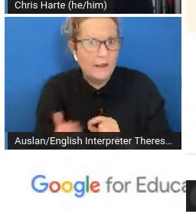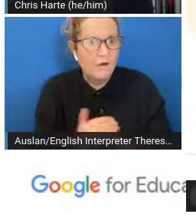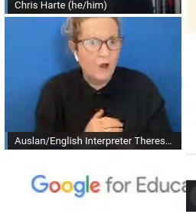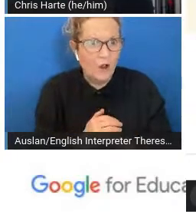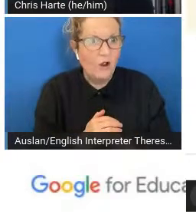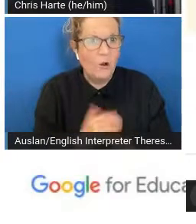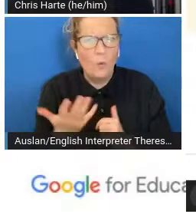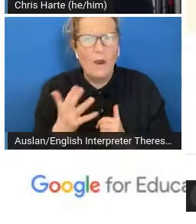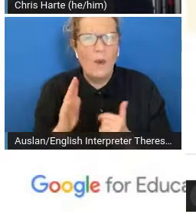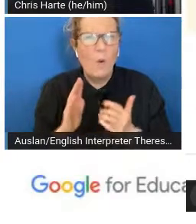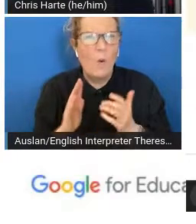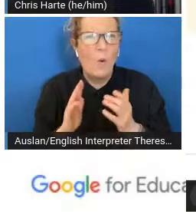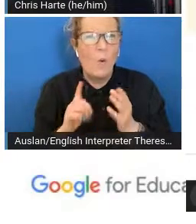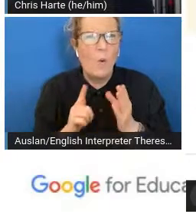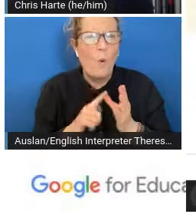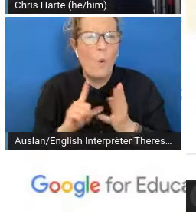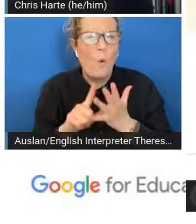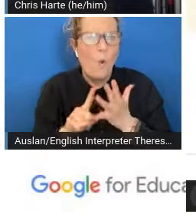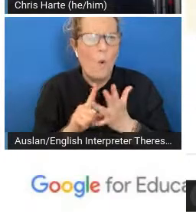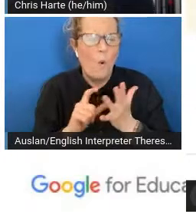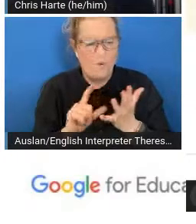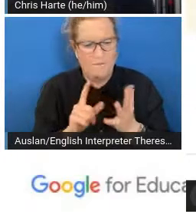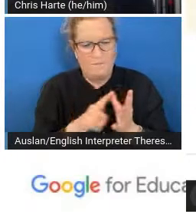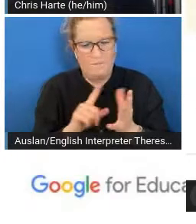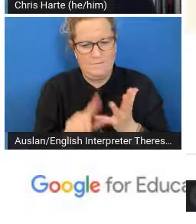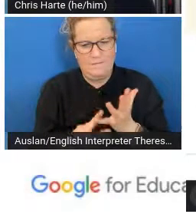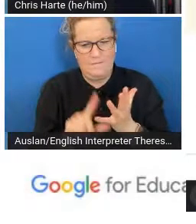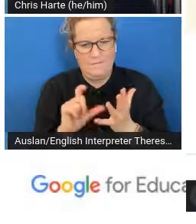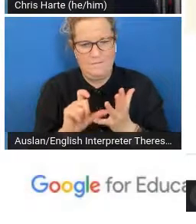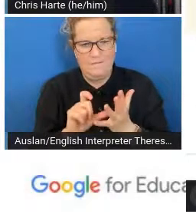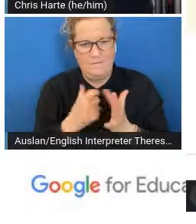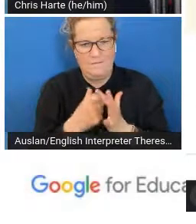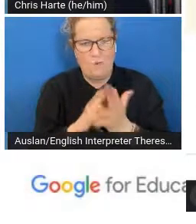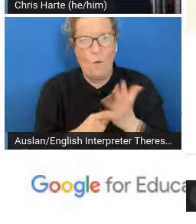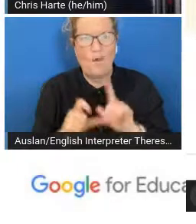Auckland. That's exciting. Wow.